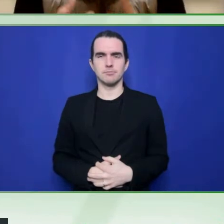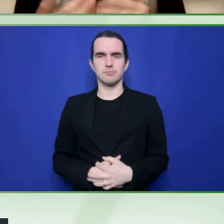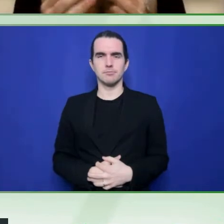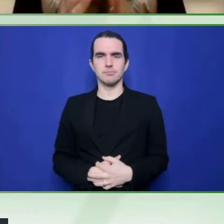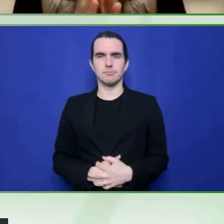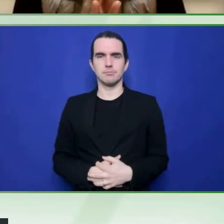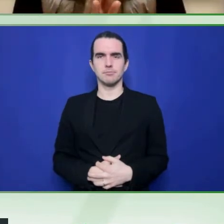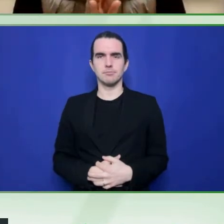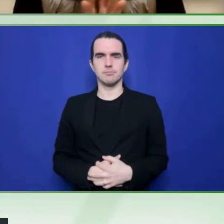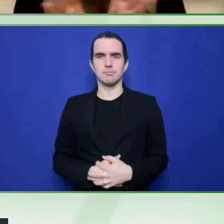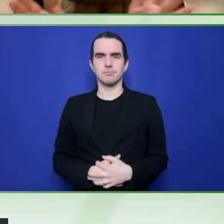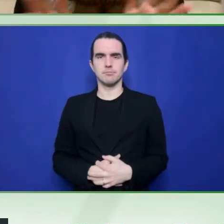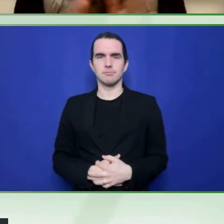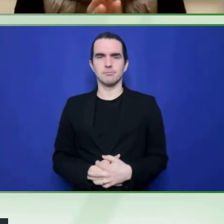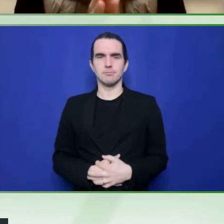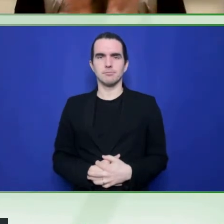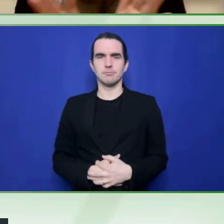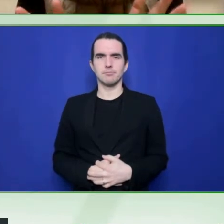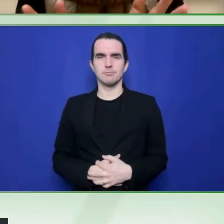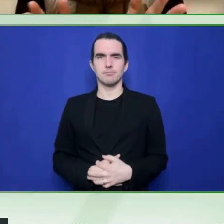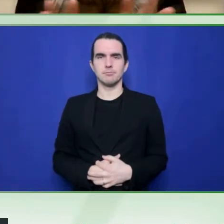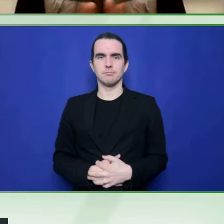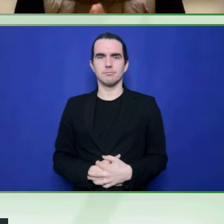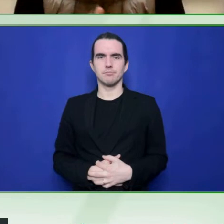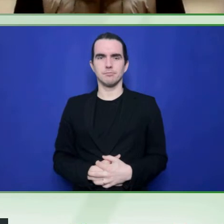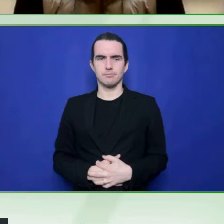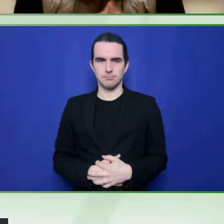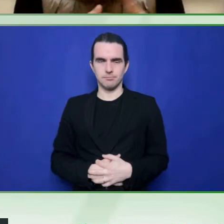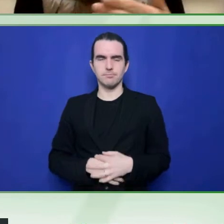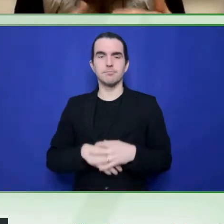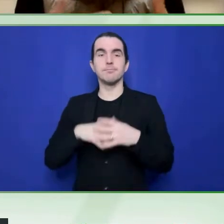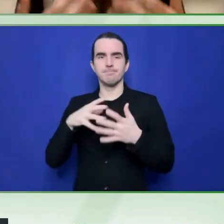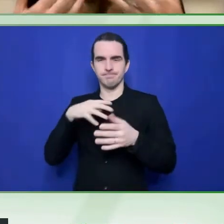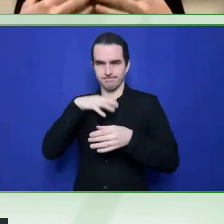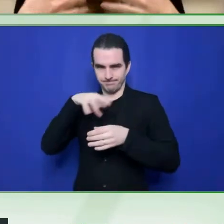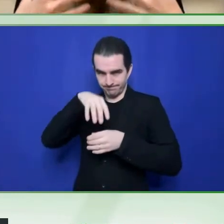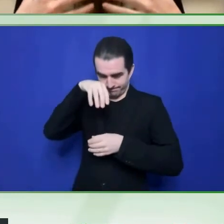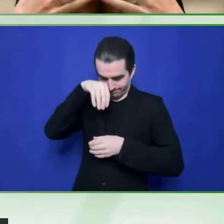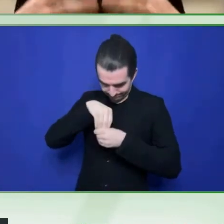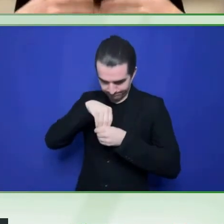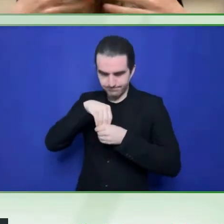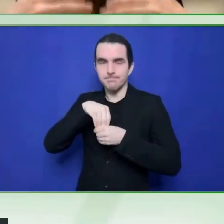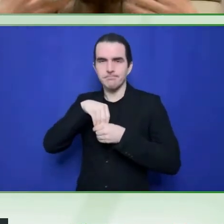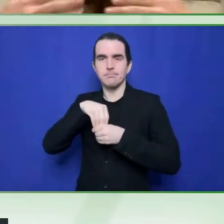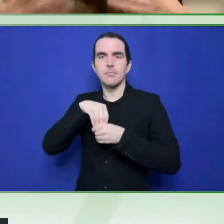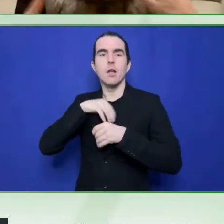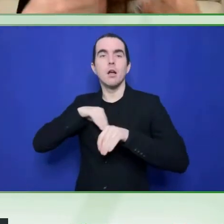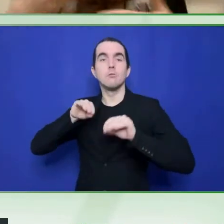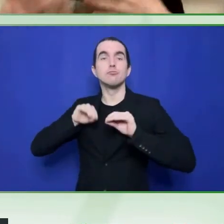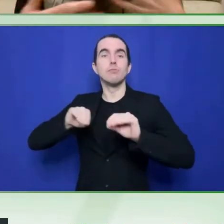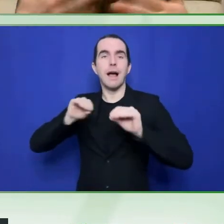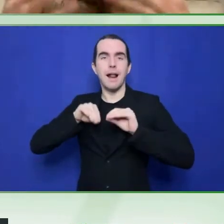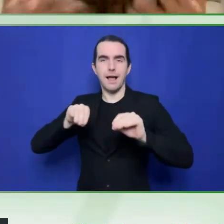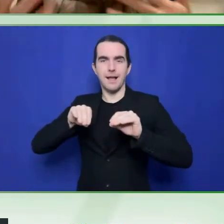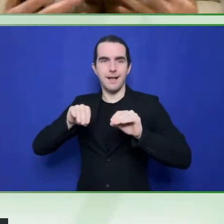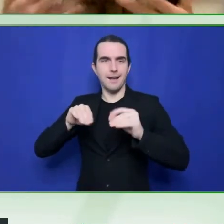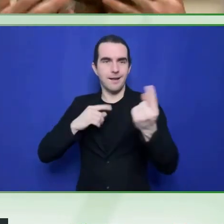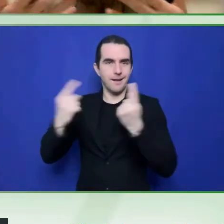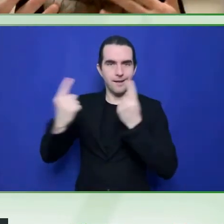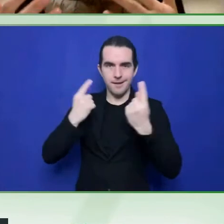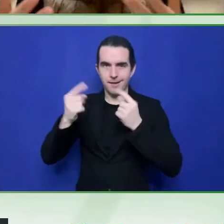employees. So to have more skills, like a wider range of skills. And at the same time, we as a company can also survive in this era